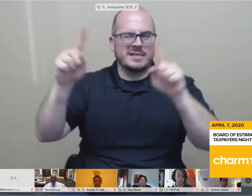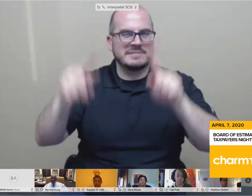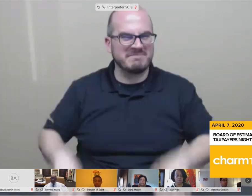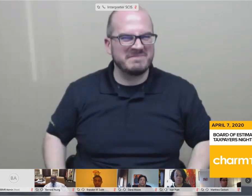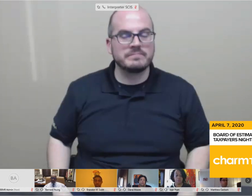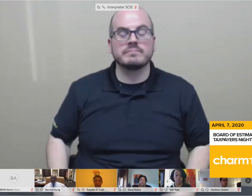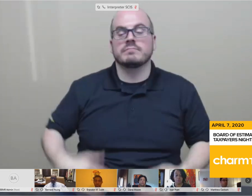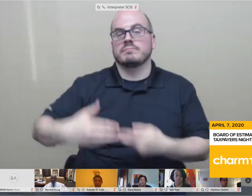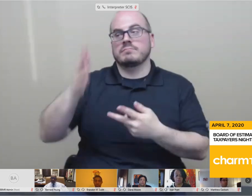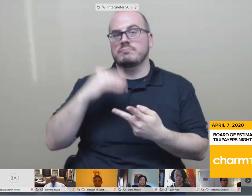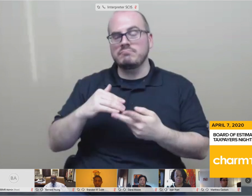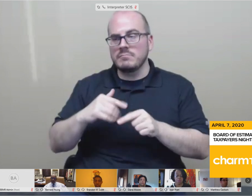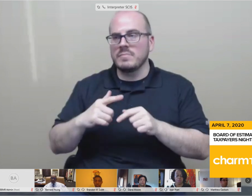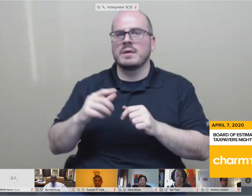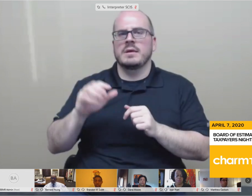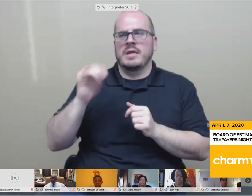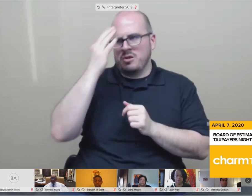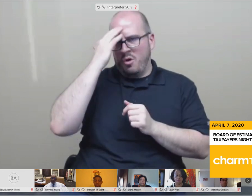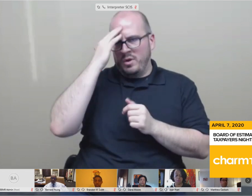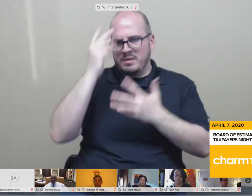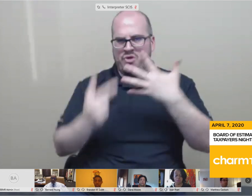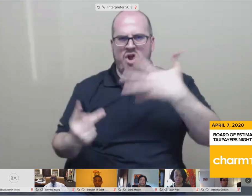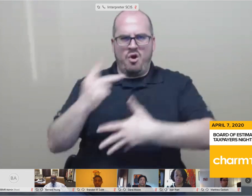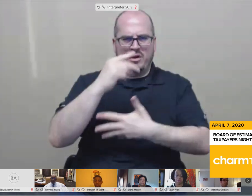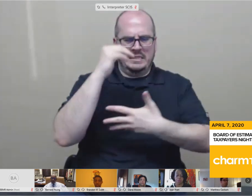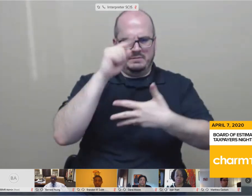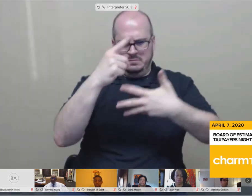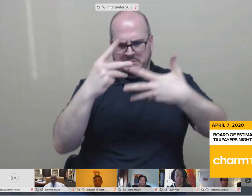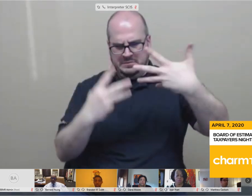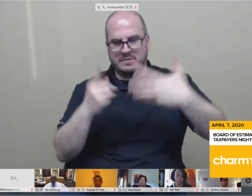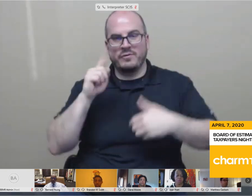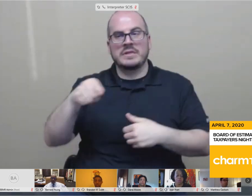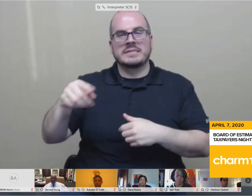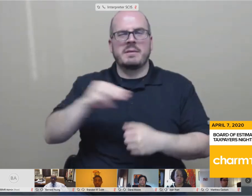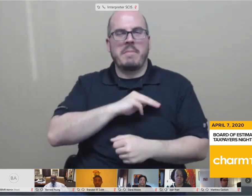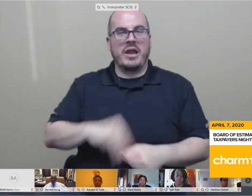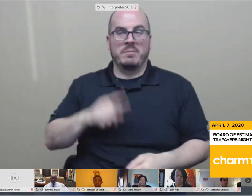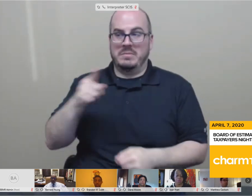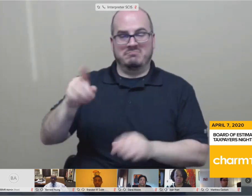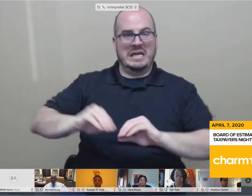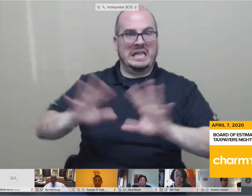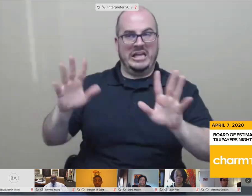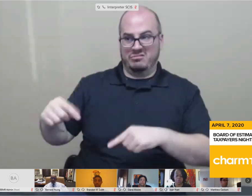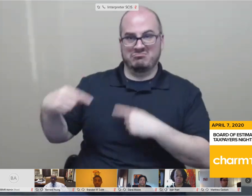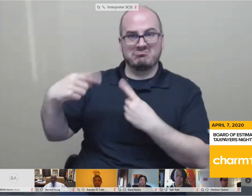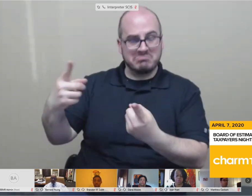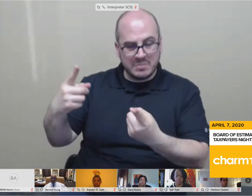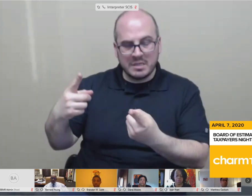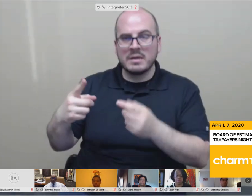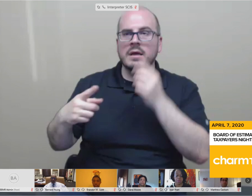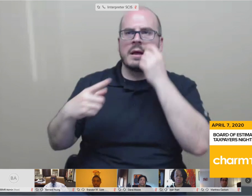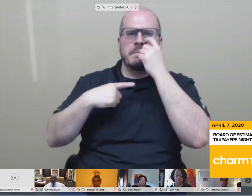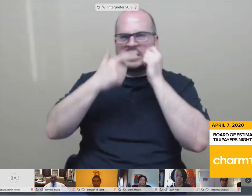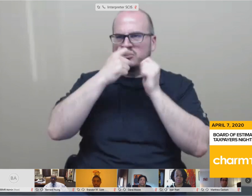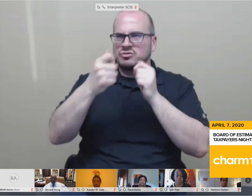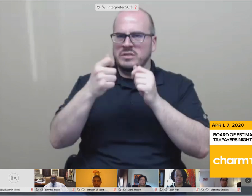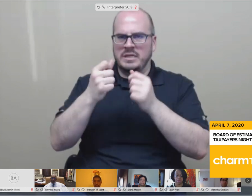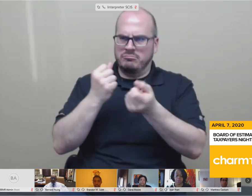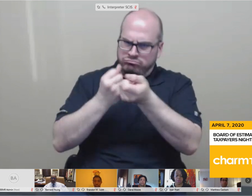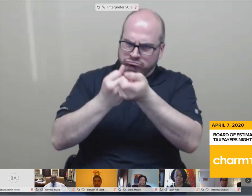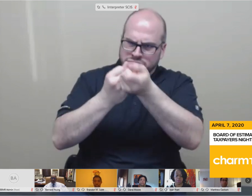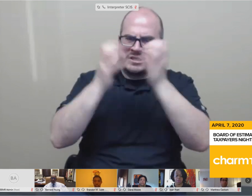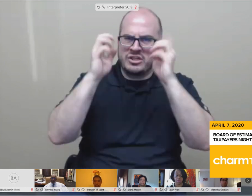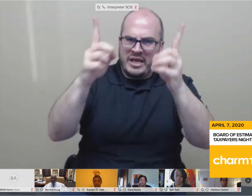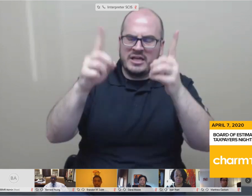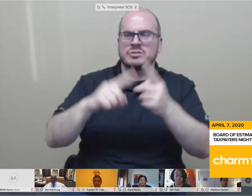knowing what the general order of priorities is, and for this mayor, he's been pretty clear to us about, his interest in education, his interest in